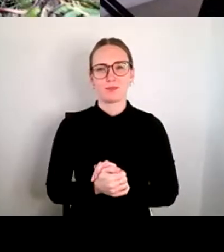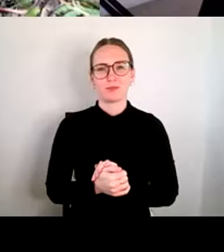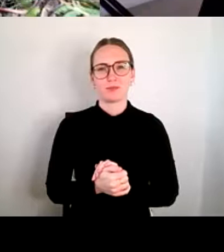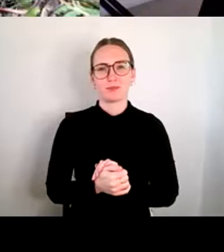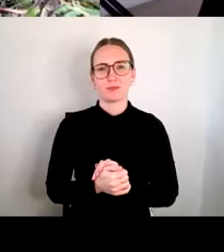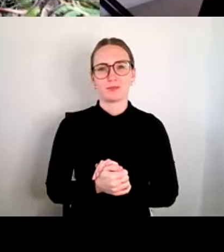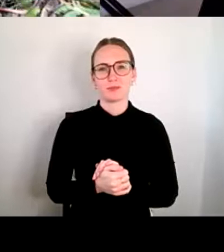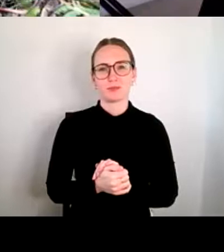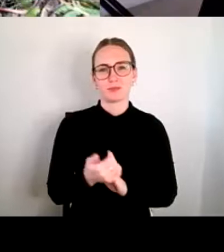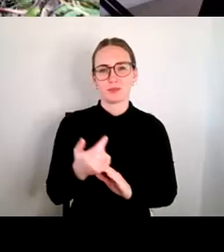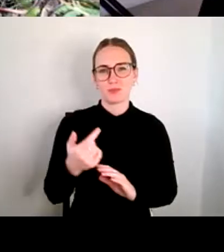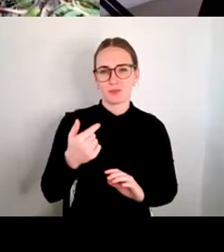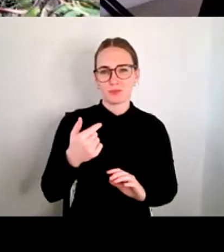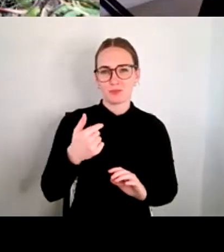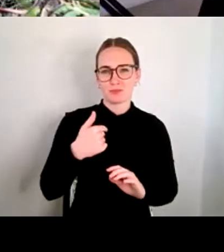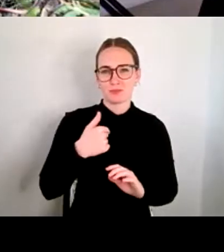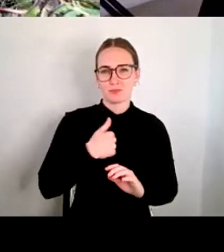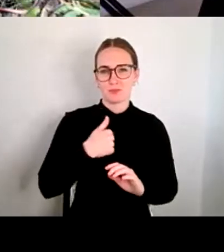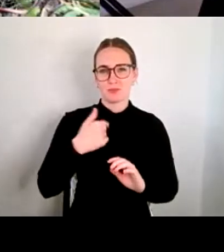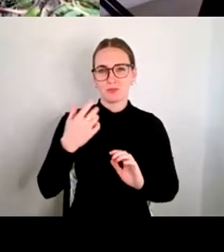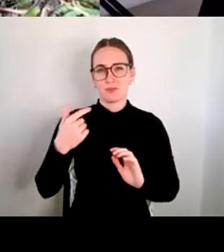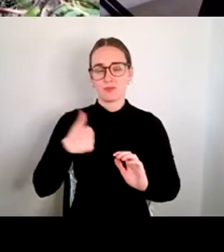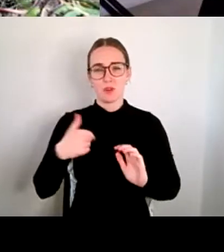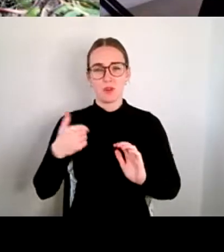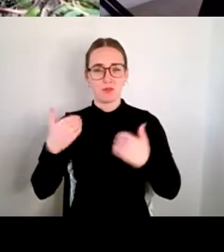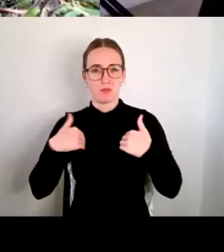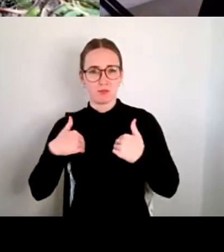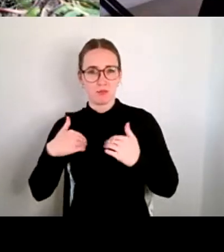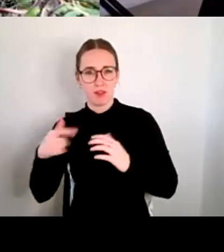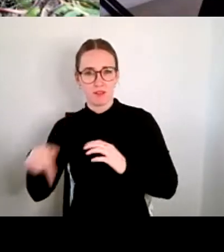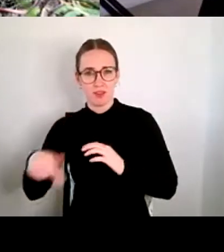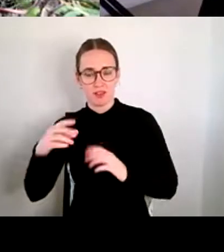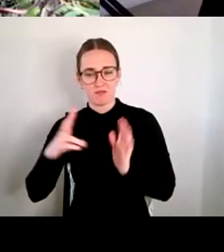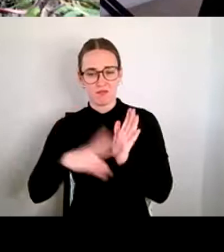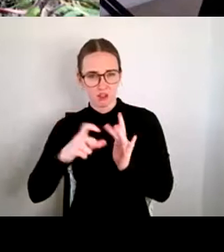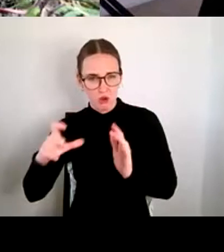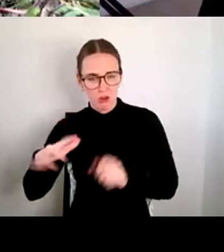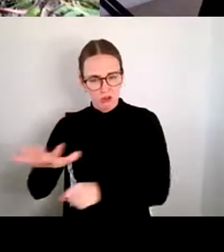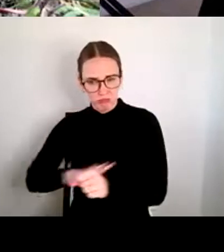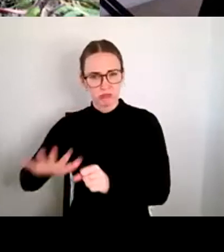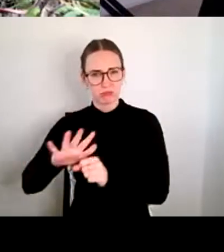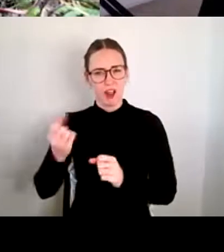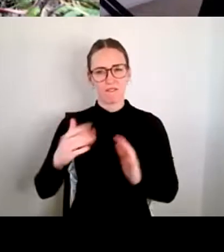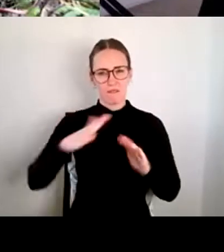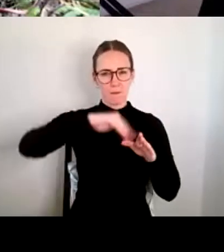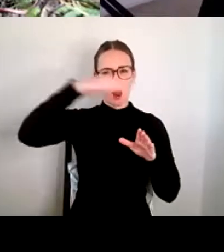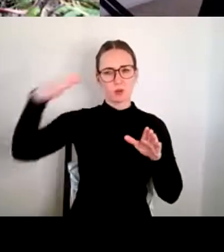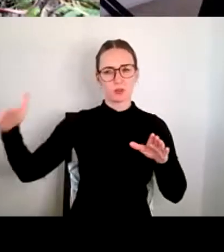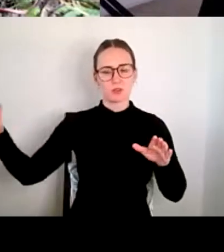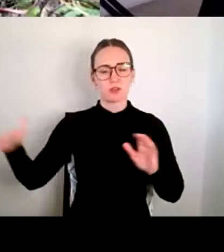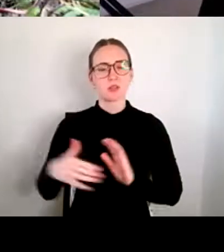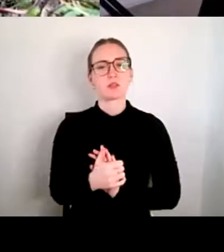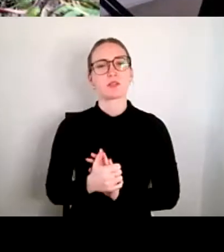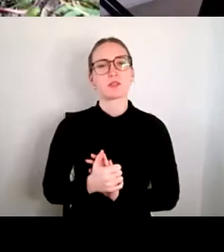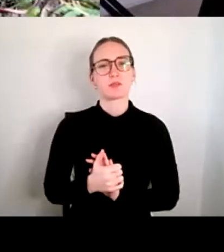currently, like I said, I live on Wurundjeri country in the Dandenong Ranges of Victoria, which is quite a mountainous, steep place, and